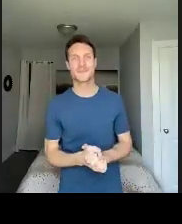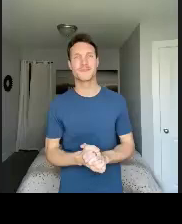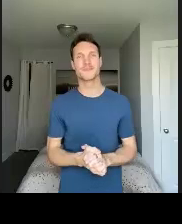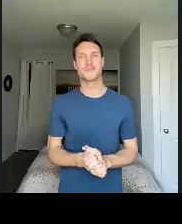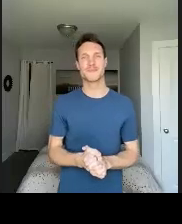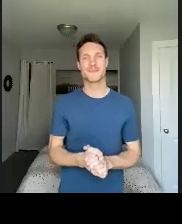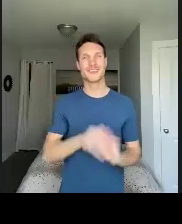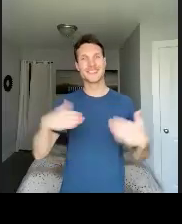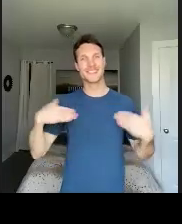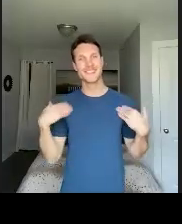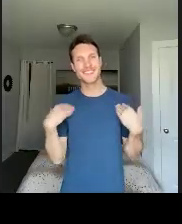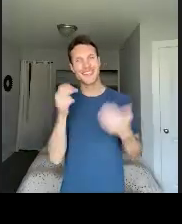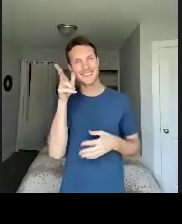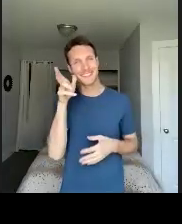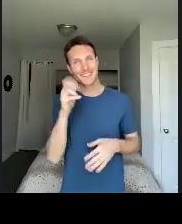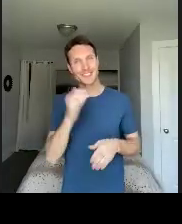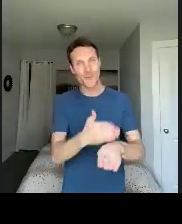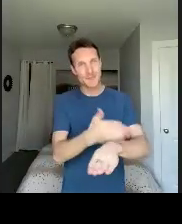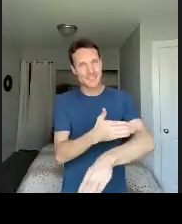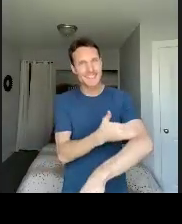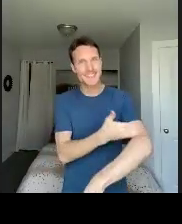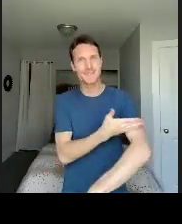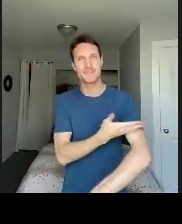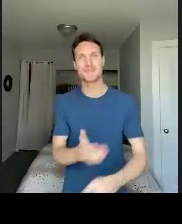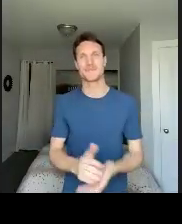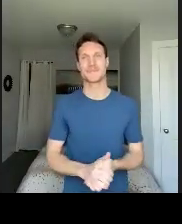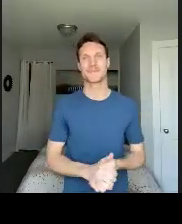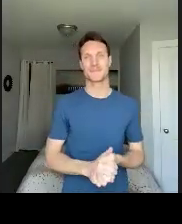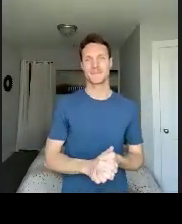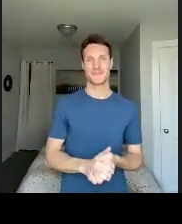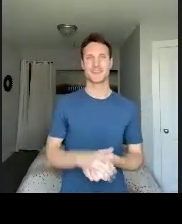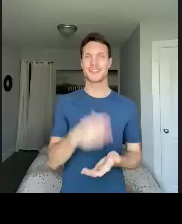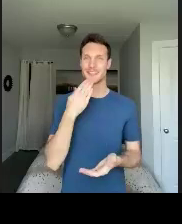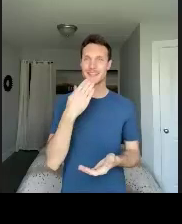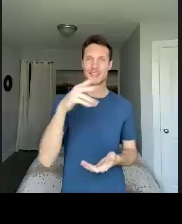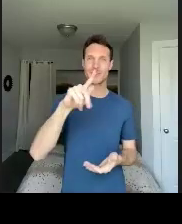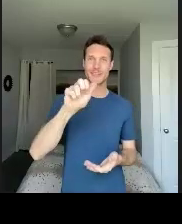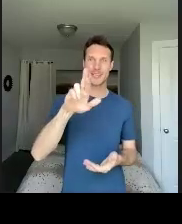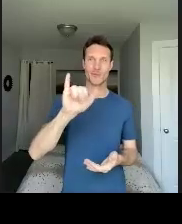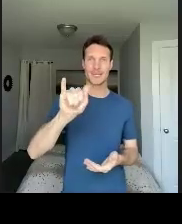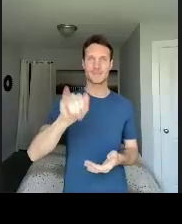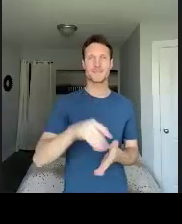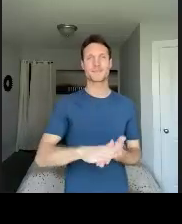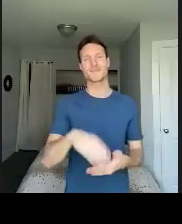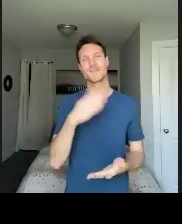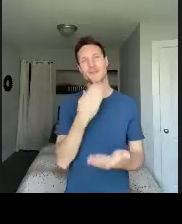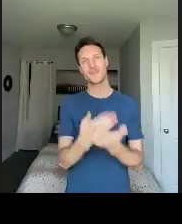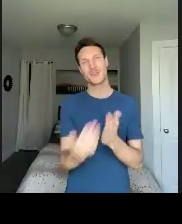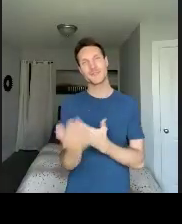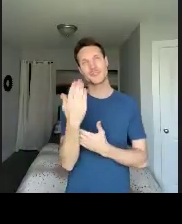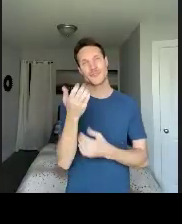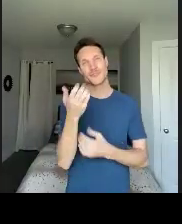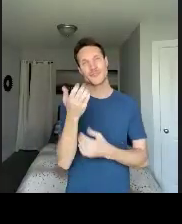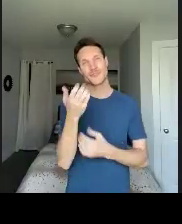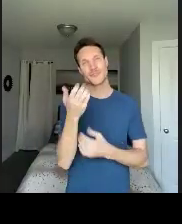excited to hear your updates. Excuse me. Thank you, Carrie. Good afternoon, everyone. I just have a few staffing updates